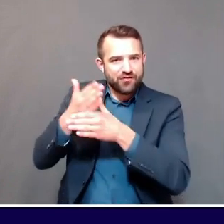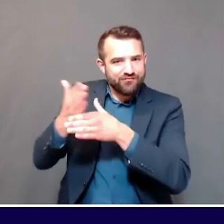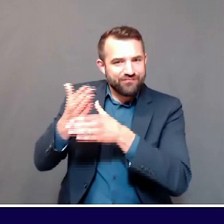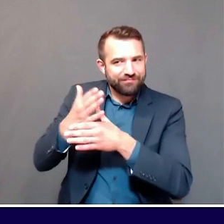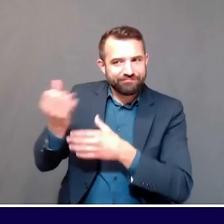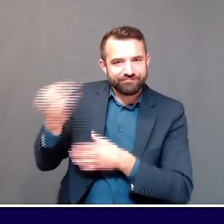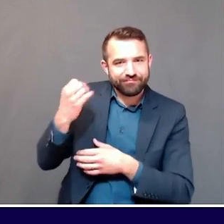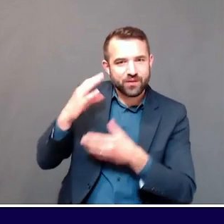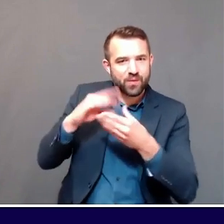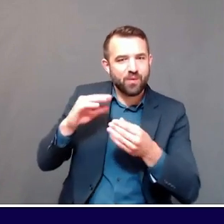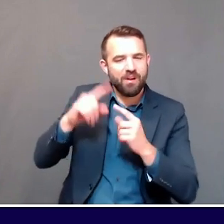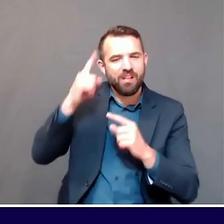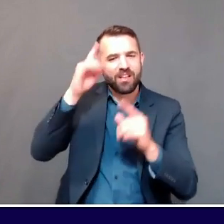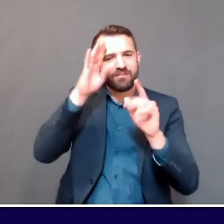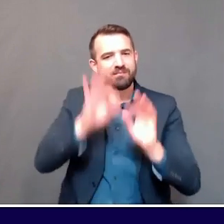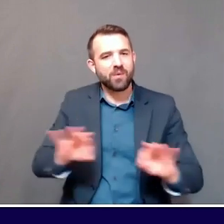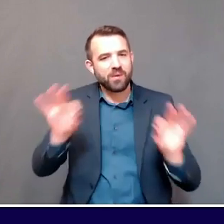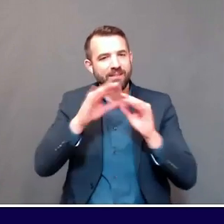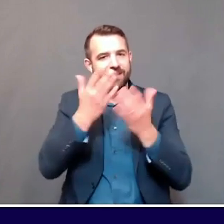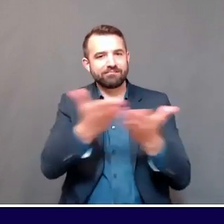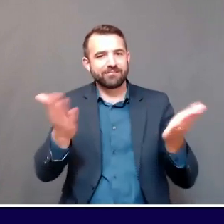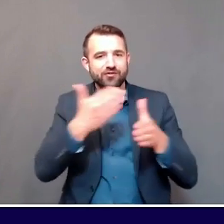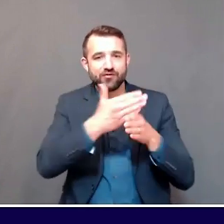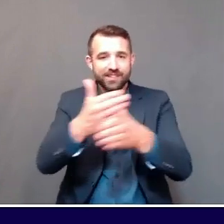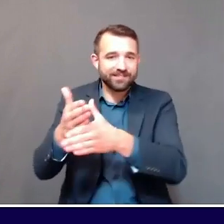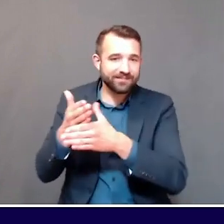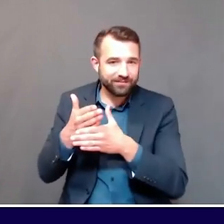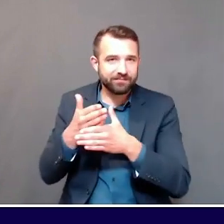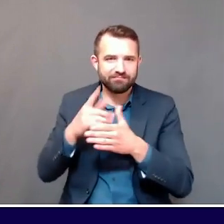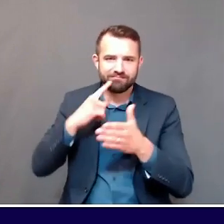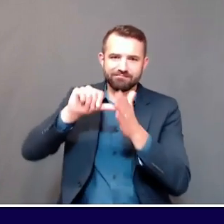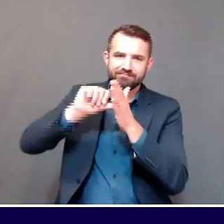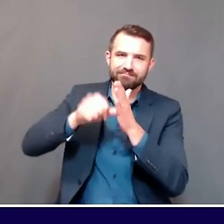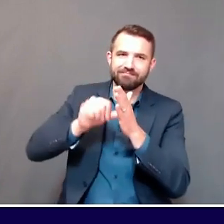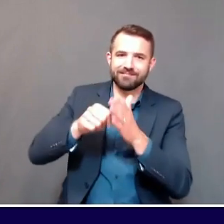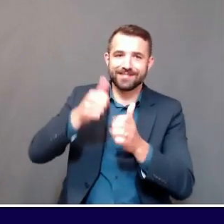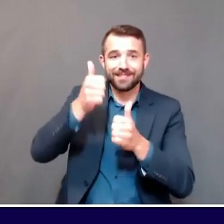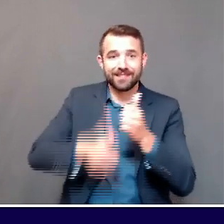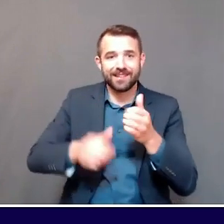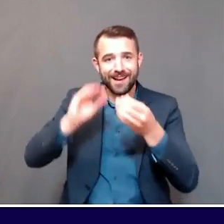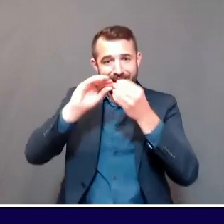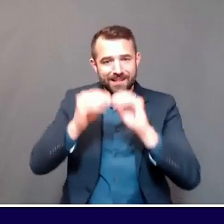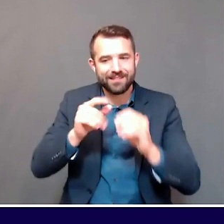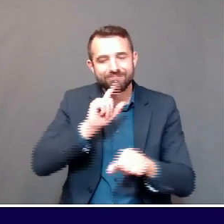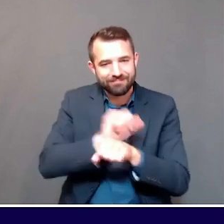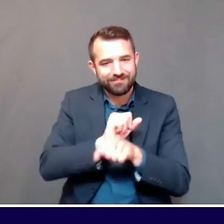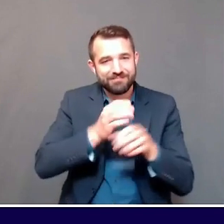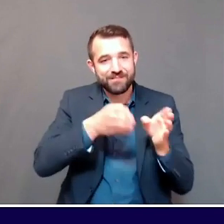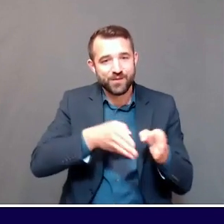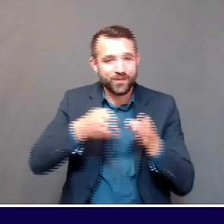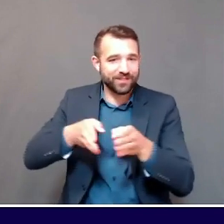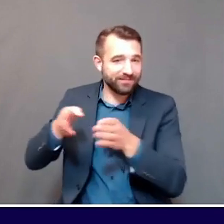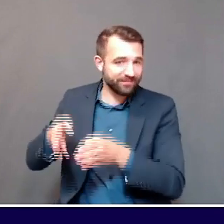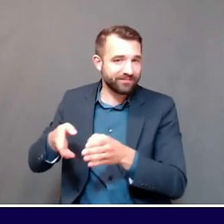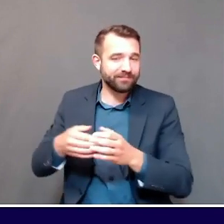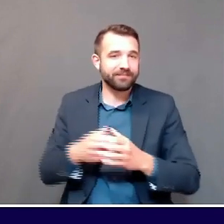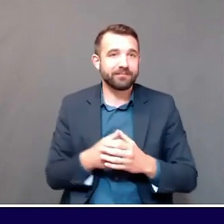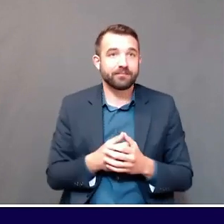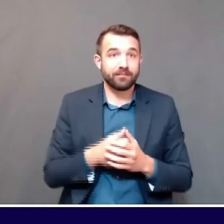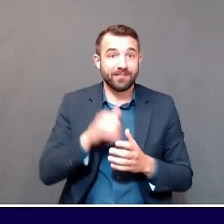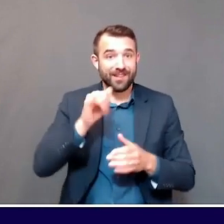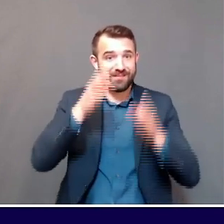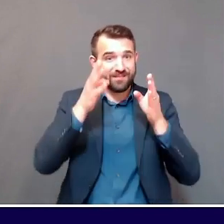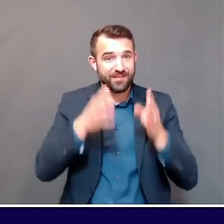every statistic is a person, and that behind each and every one of those statistics is a